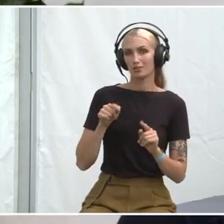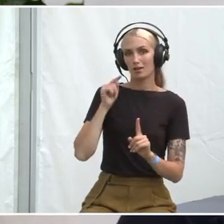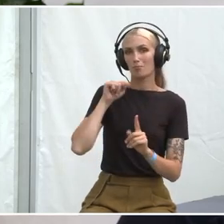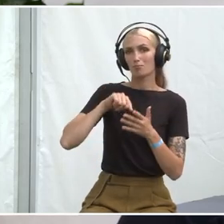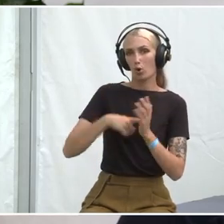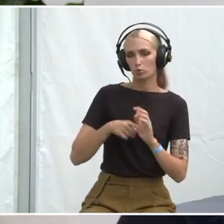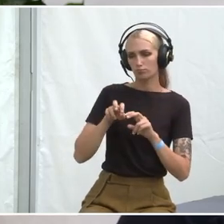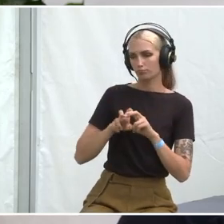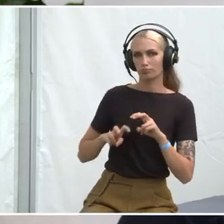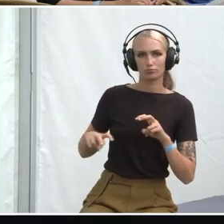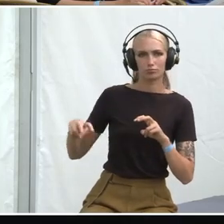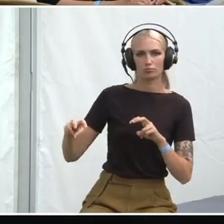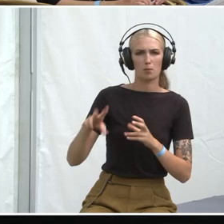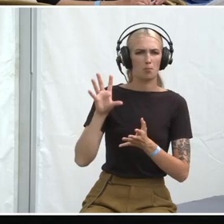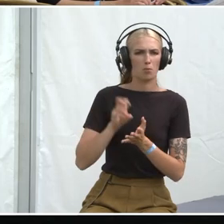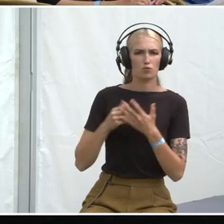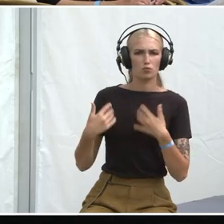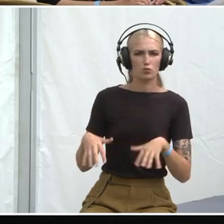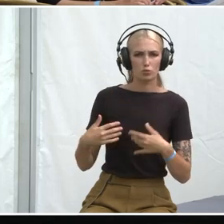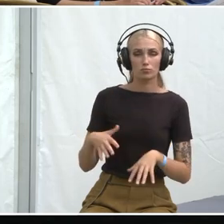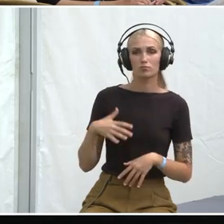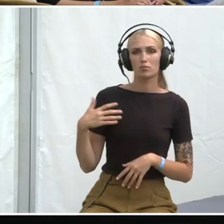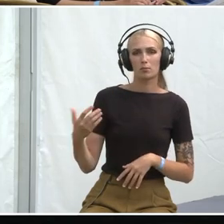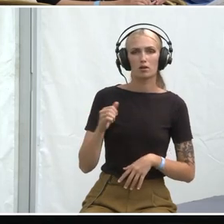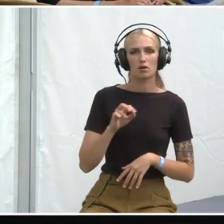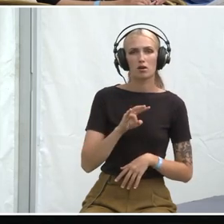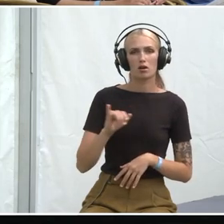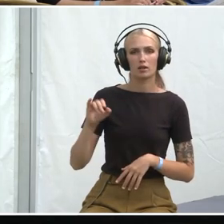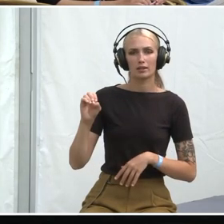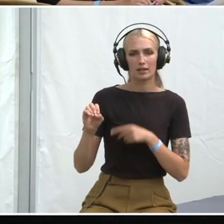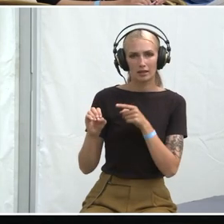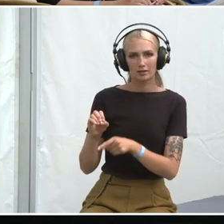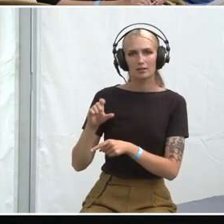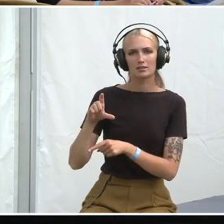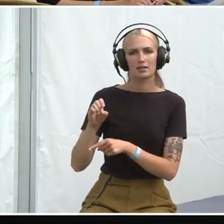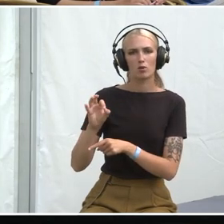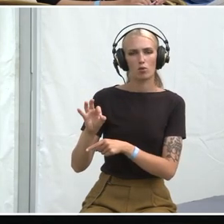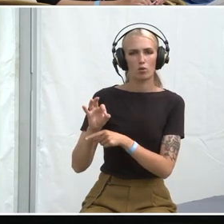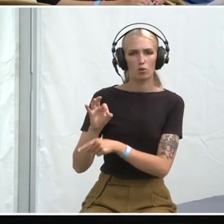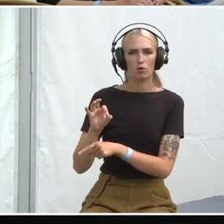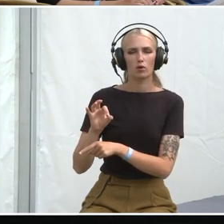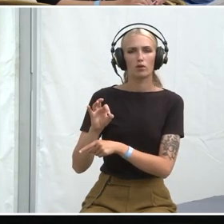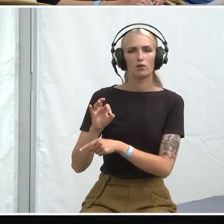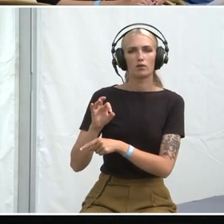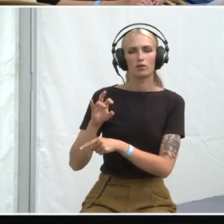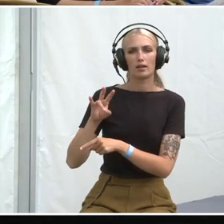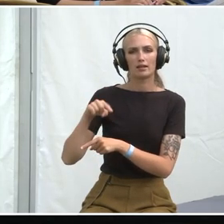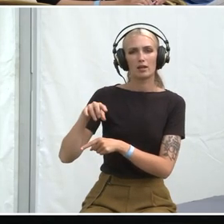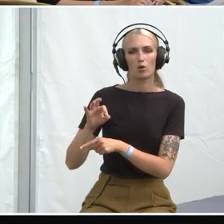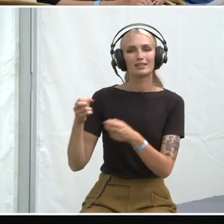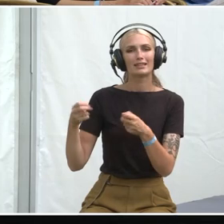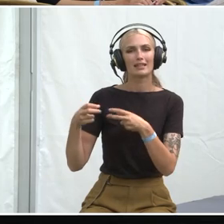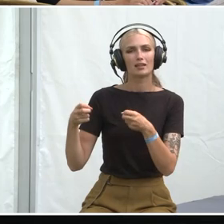of experts with us today. On my right side, we have Anni, founder and CEO of the NGO Center for